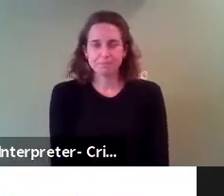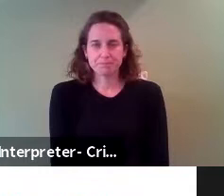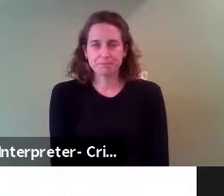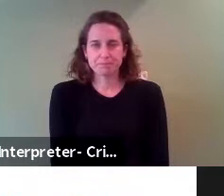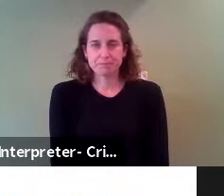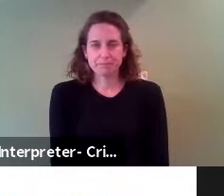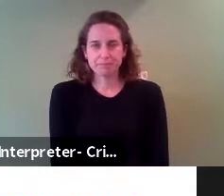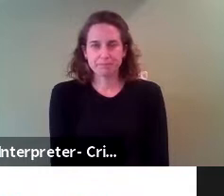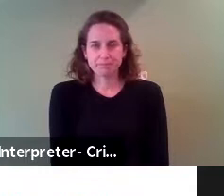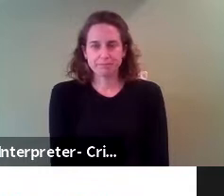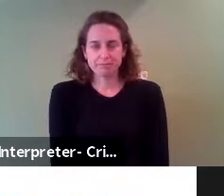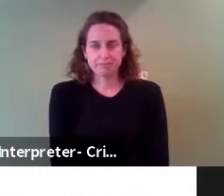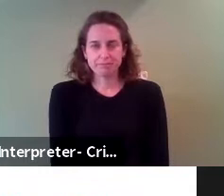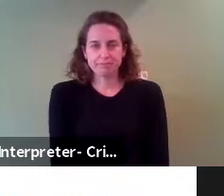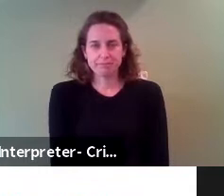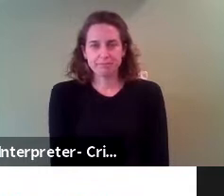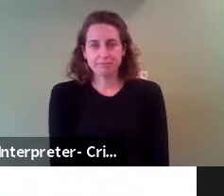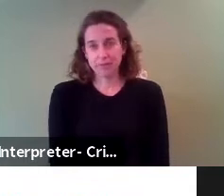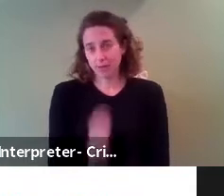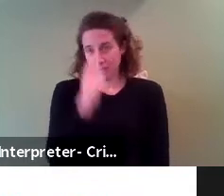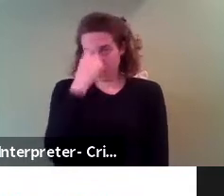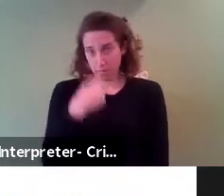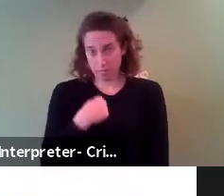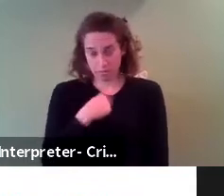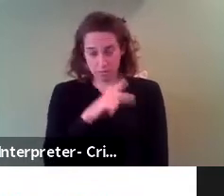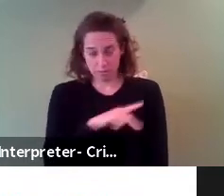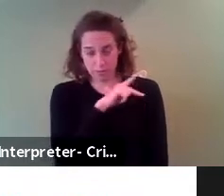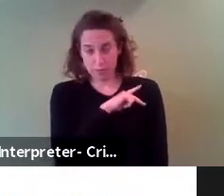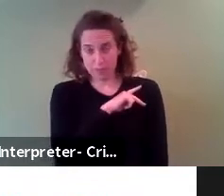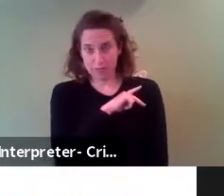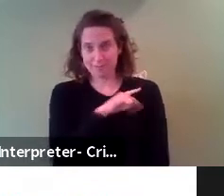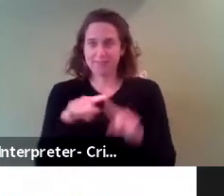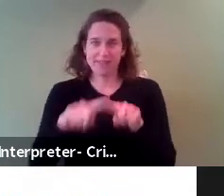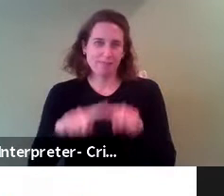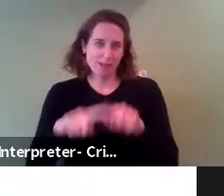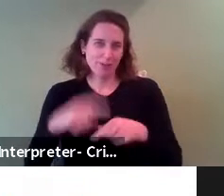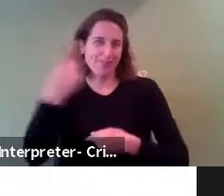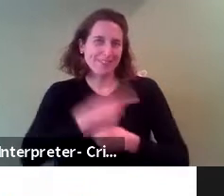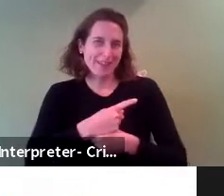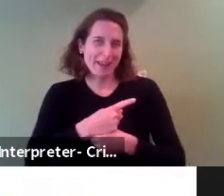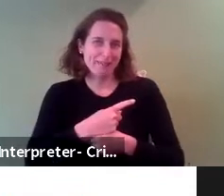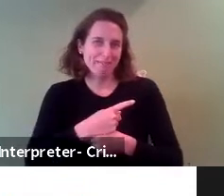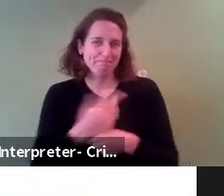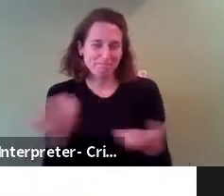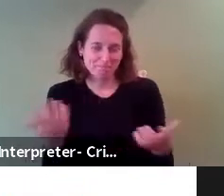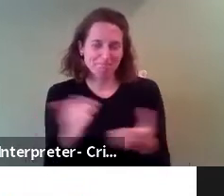You know, I have to say, for me, it probably depends on the day that you ask me.